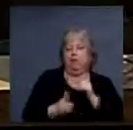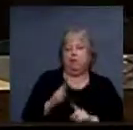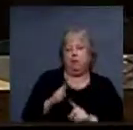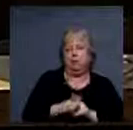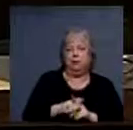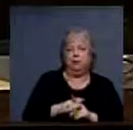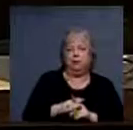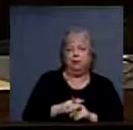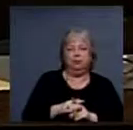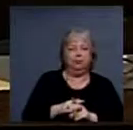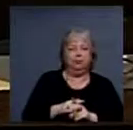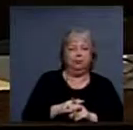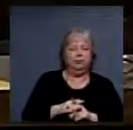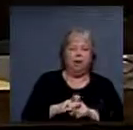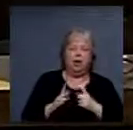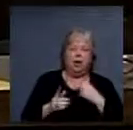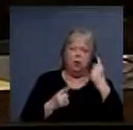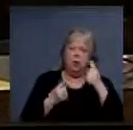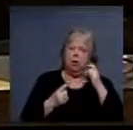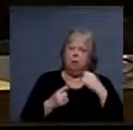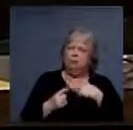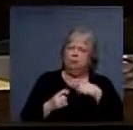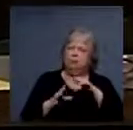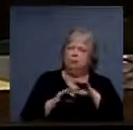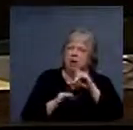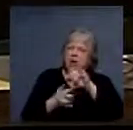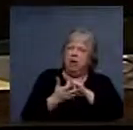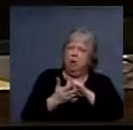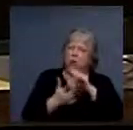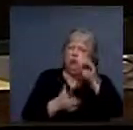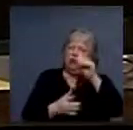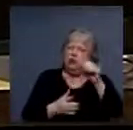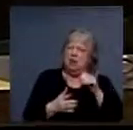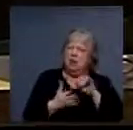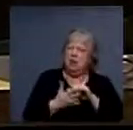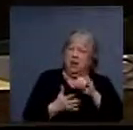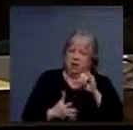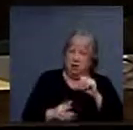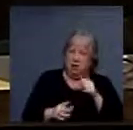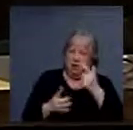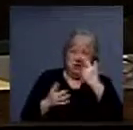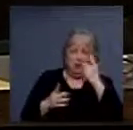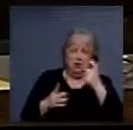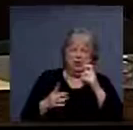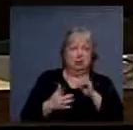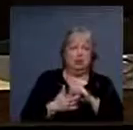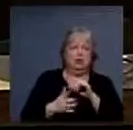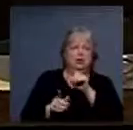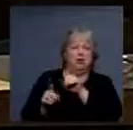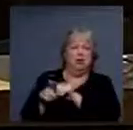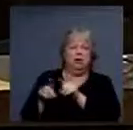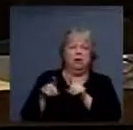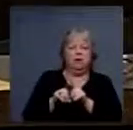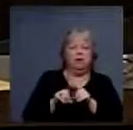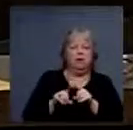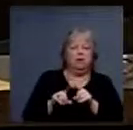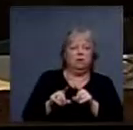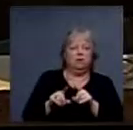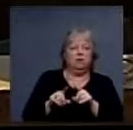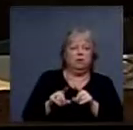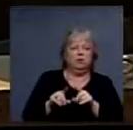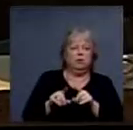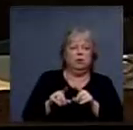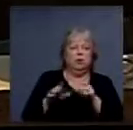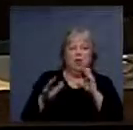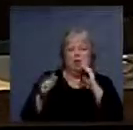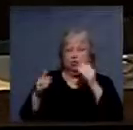up. And I wondered if we could find out what that percentage is, because this does also go to the point of a societal